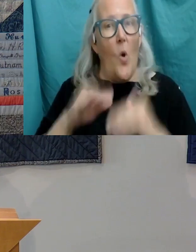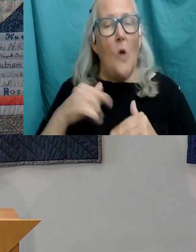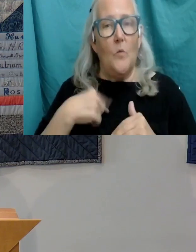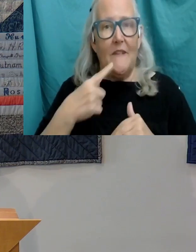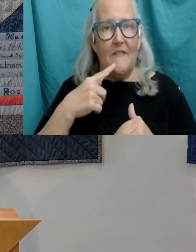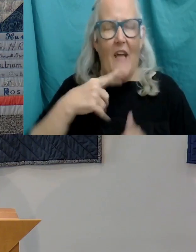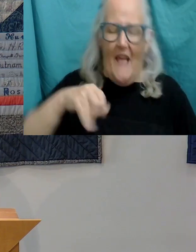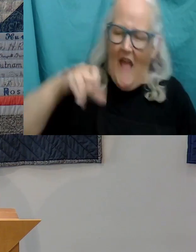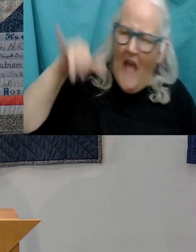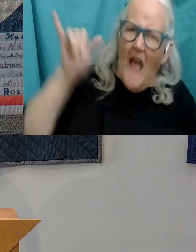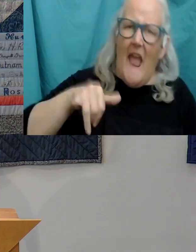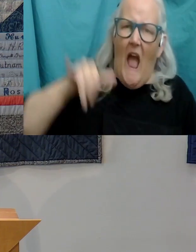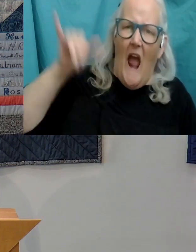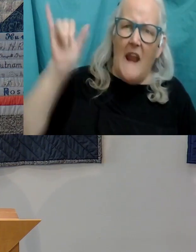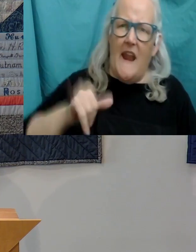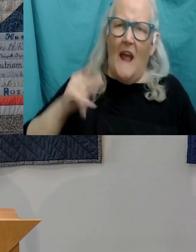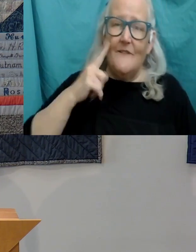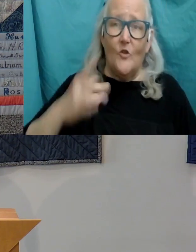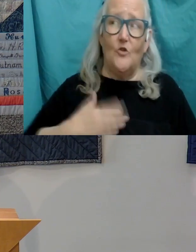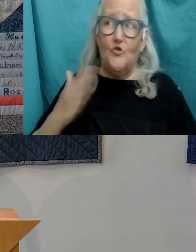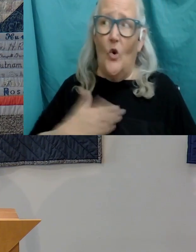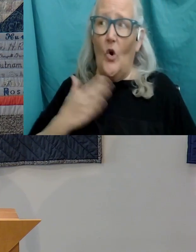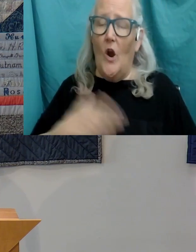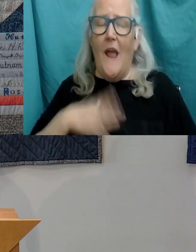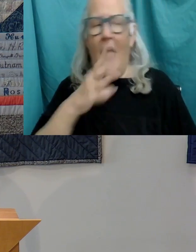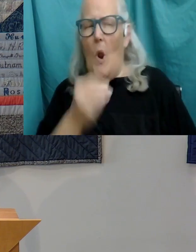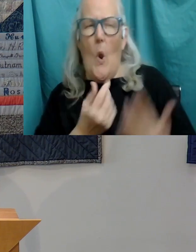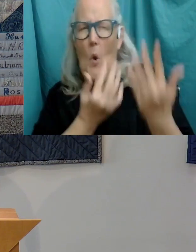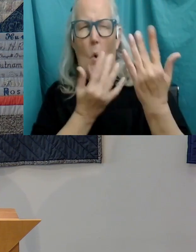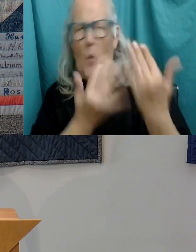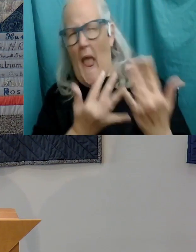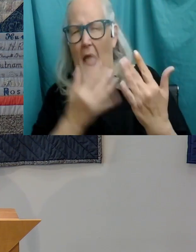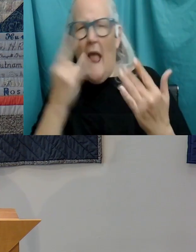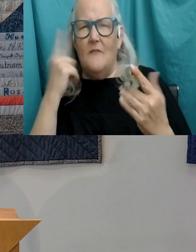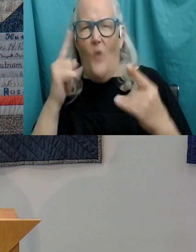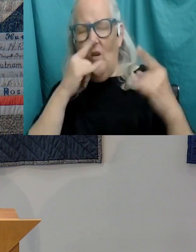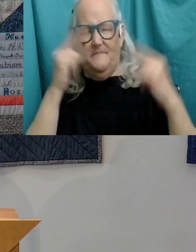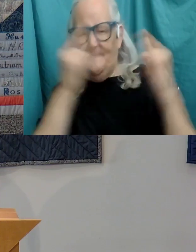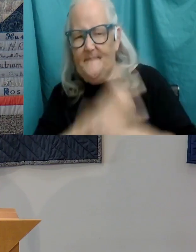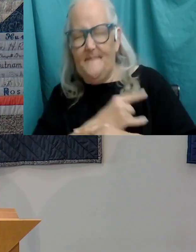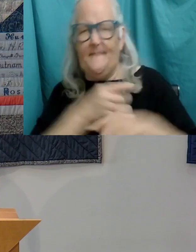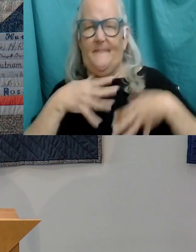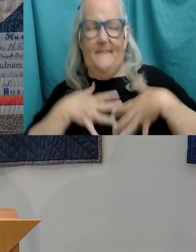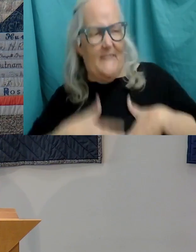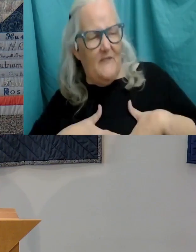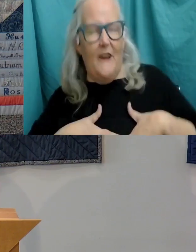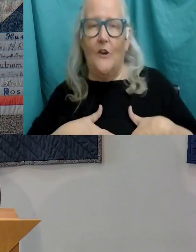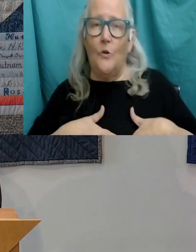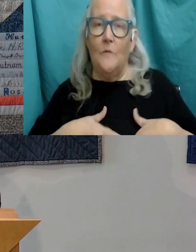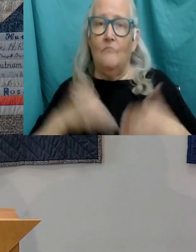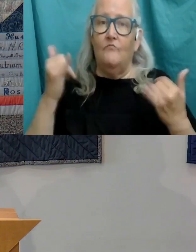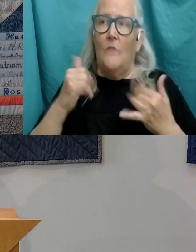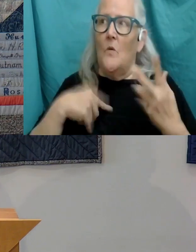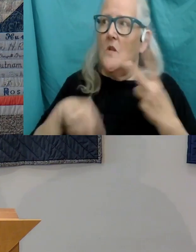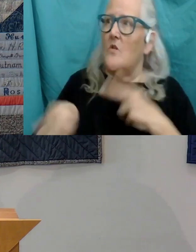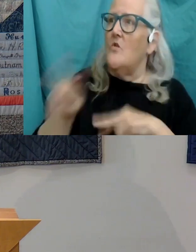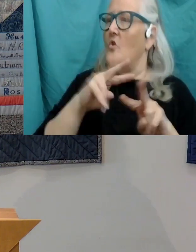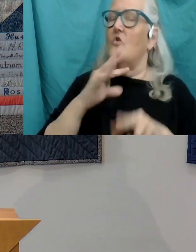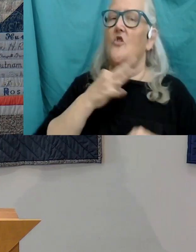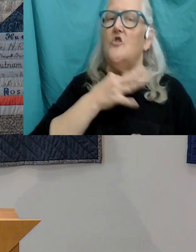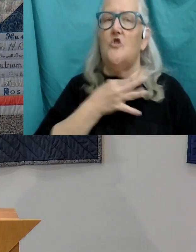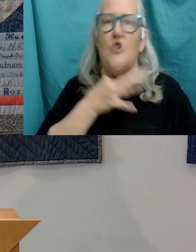and belay that to cynicism and despair, coming about to wonder and curiosity, welcoming